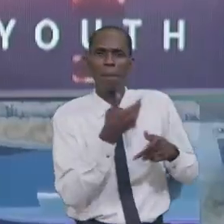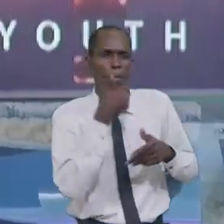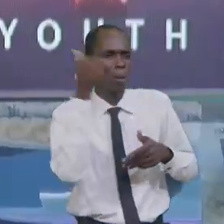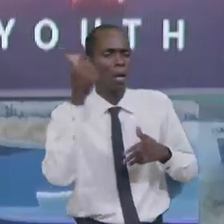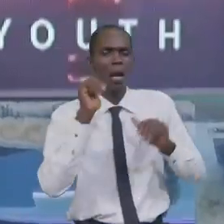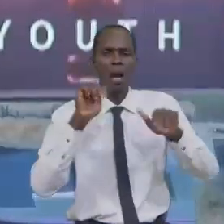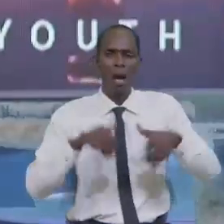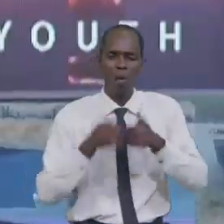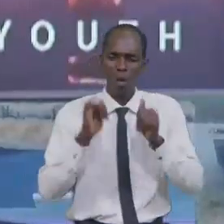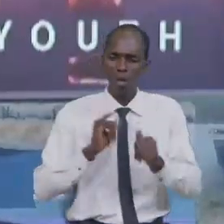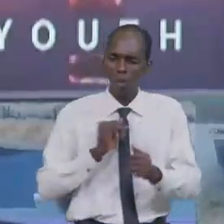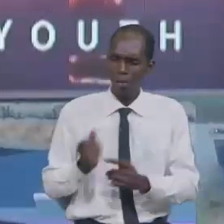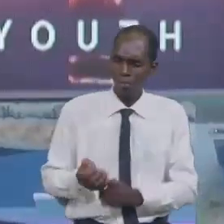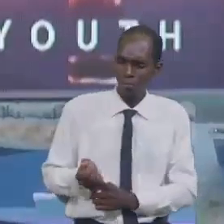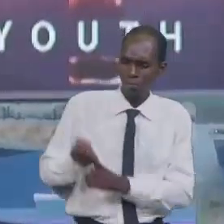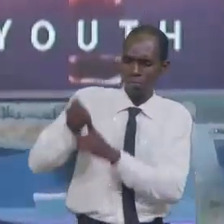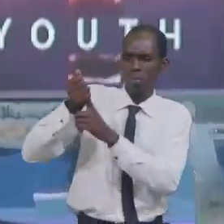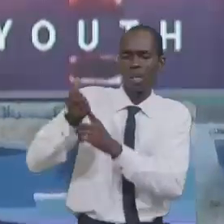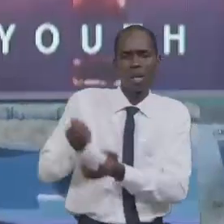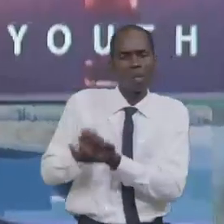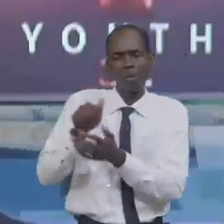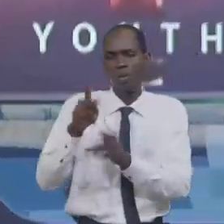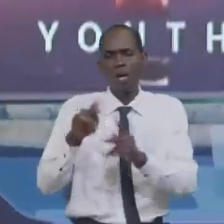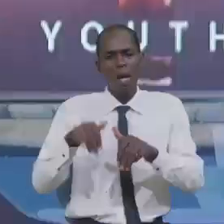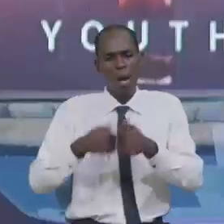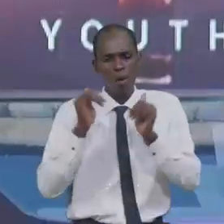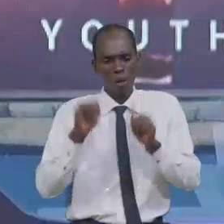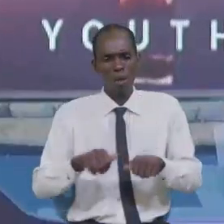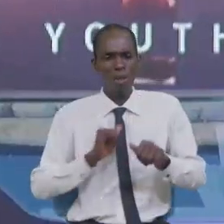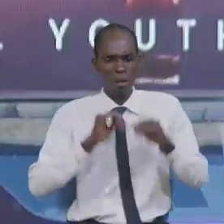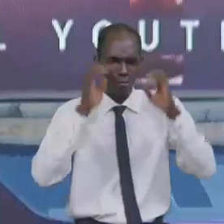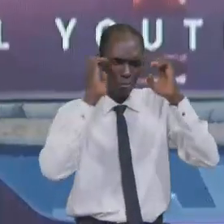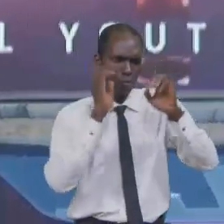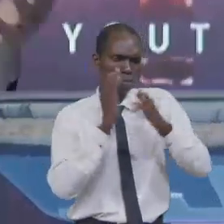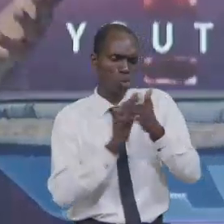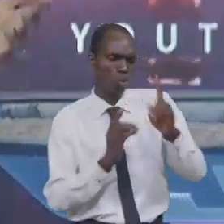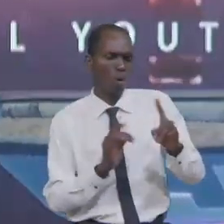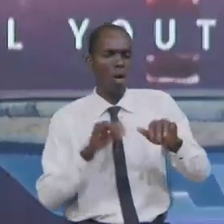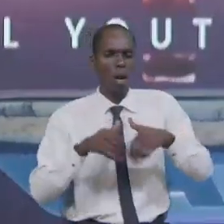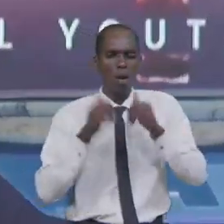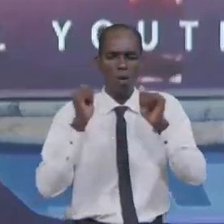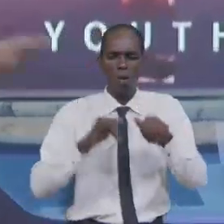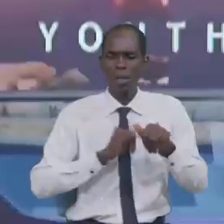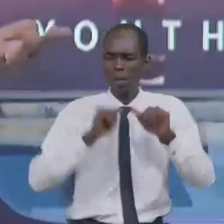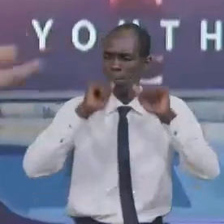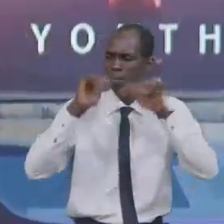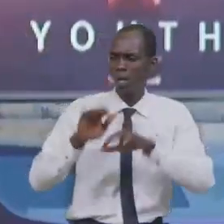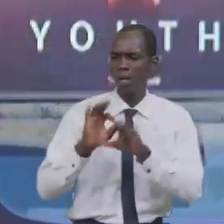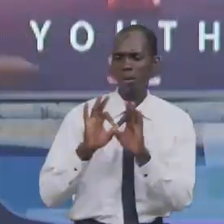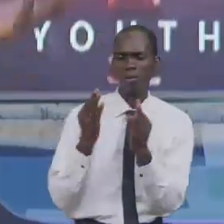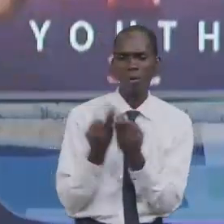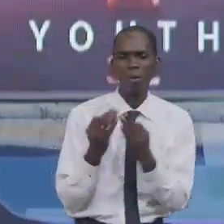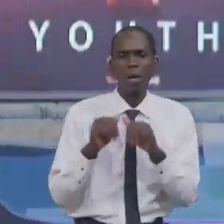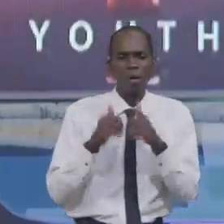person? How can I educate somebody? How can I bless a family? How can I put joy, laughter,